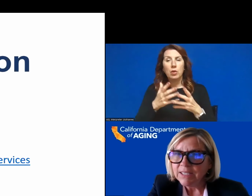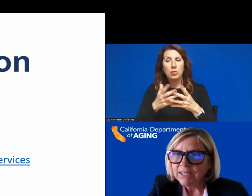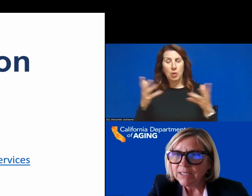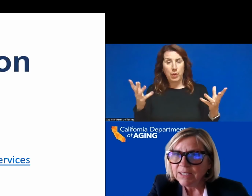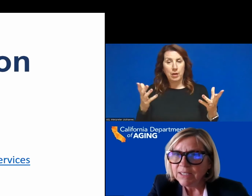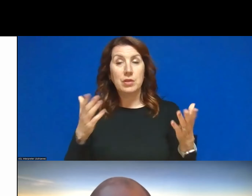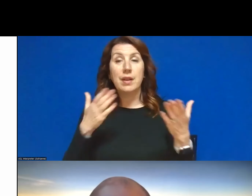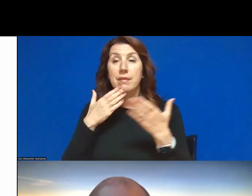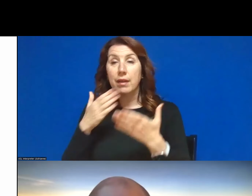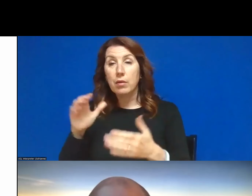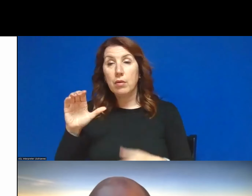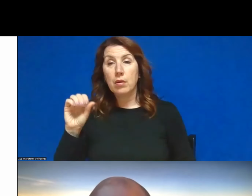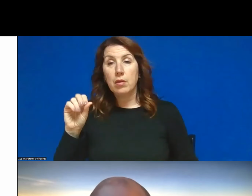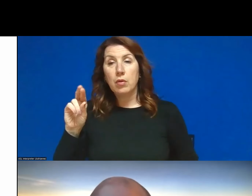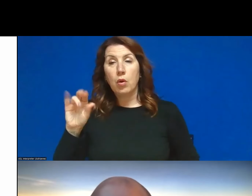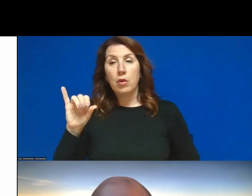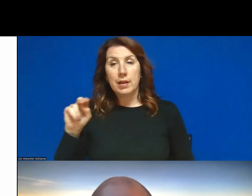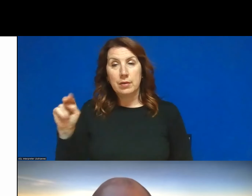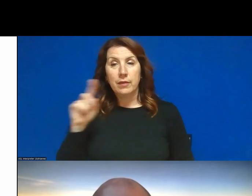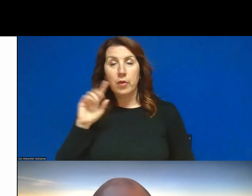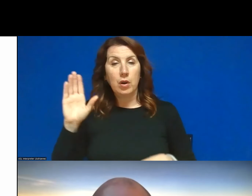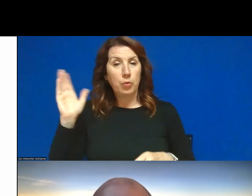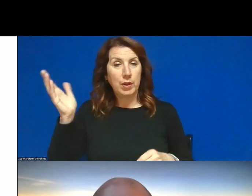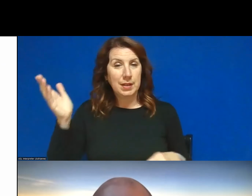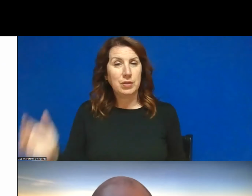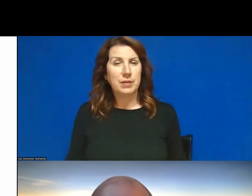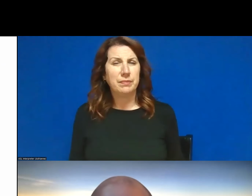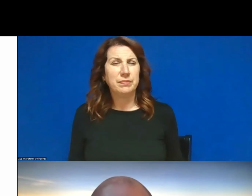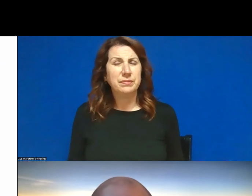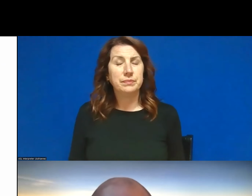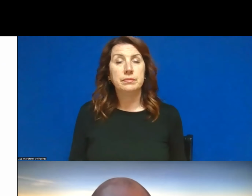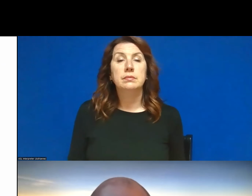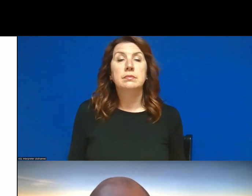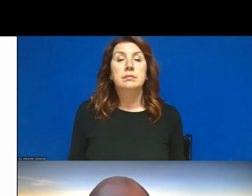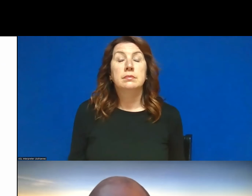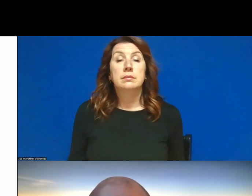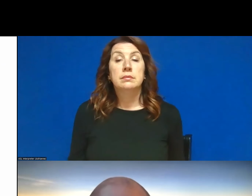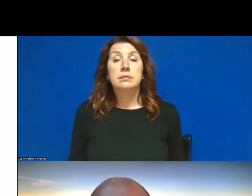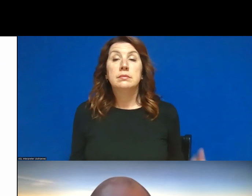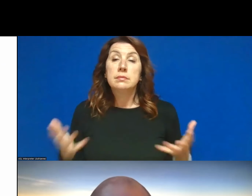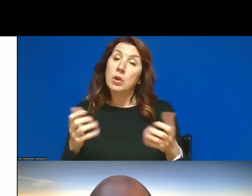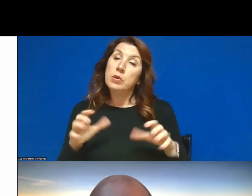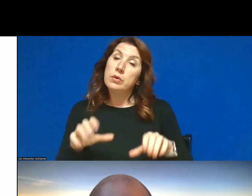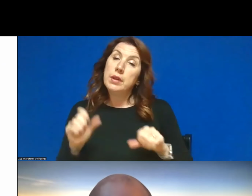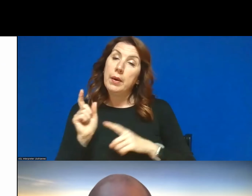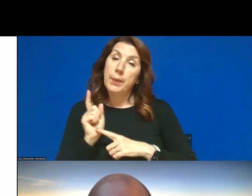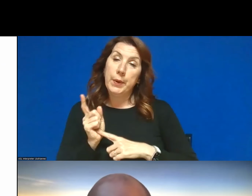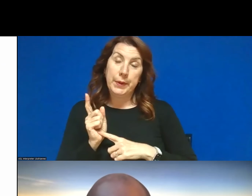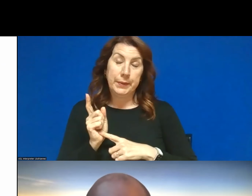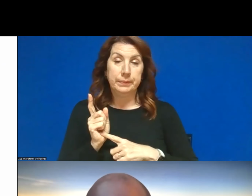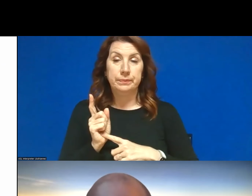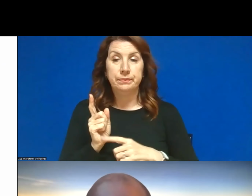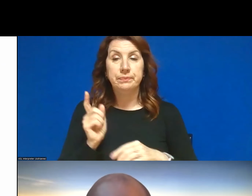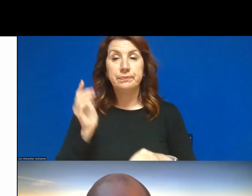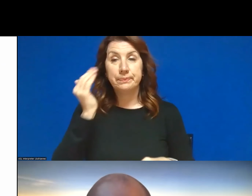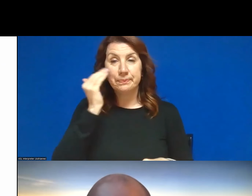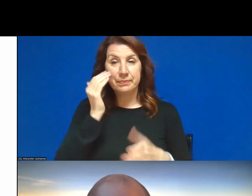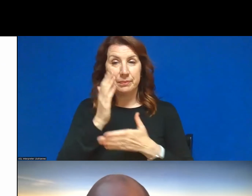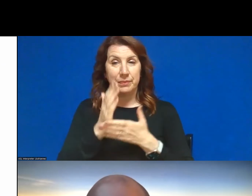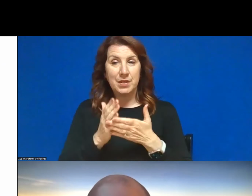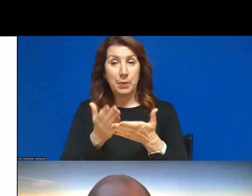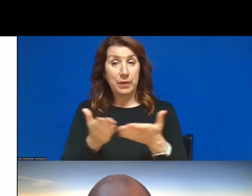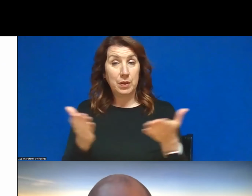your presentation. So I wanted to take a moment, and I know that some of